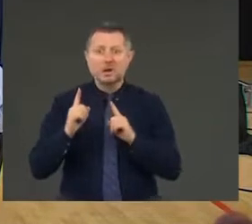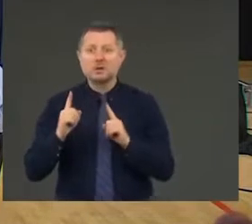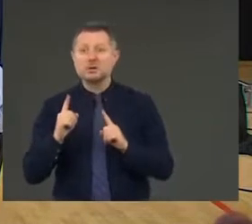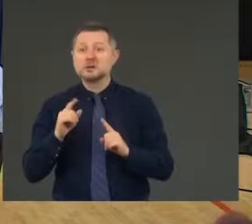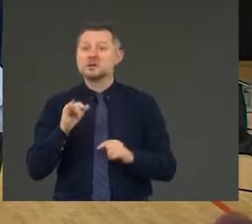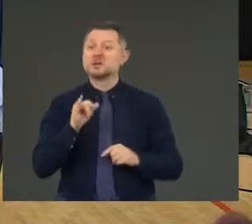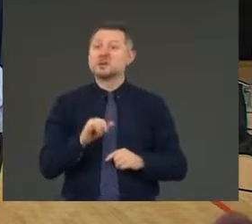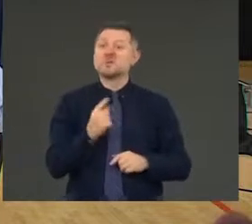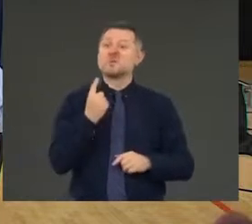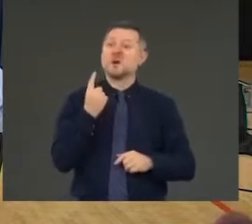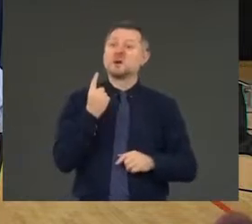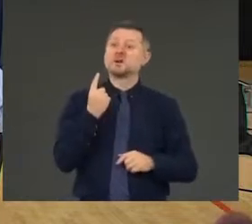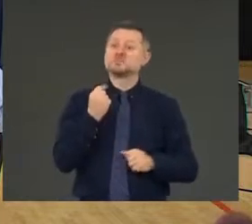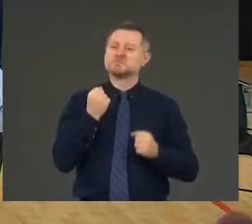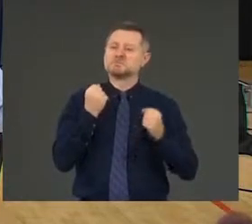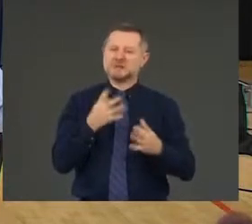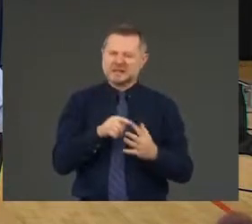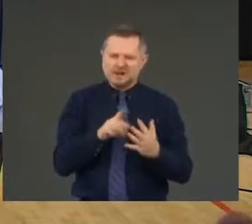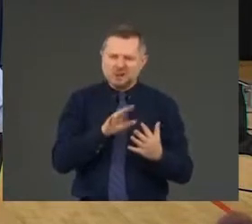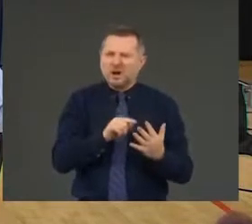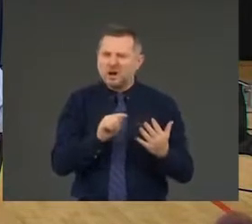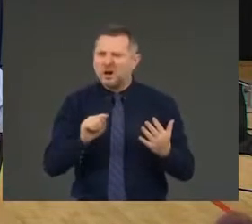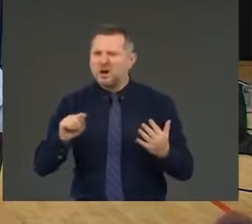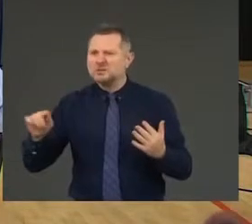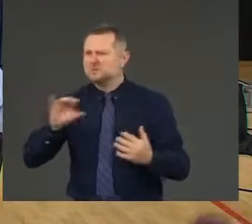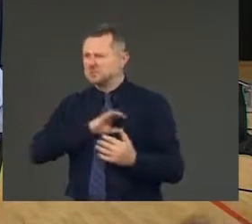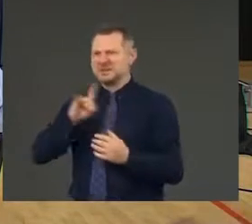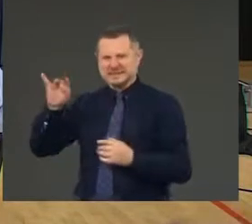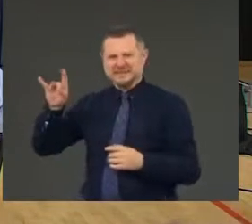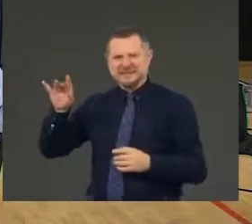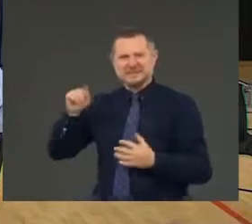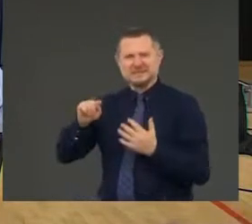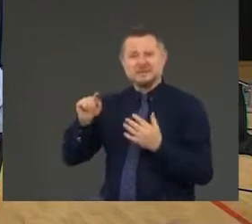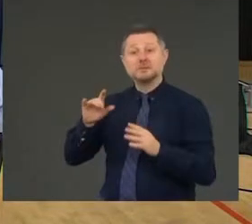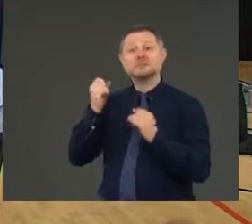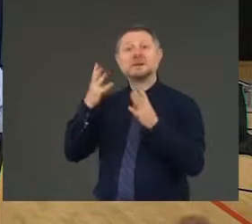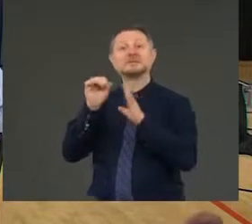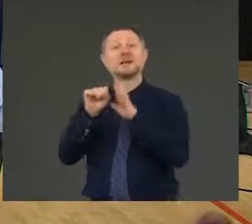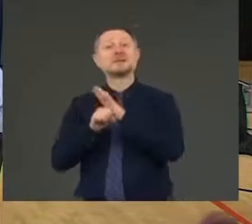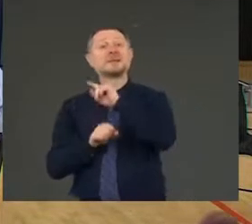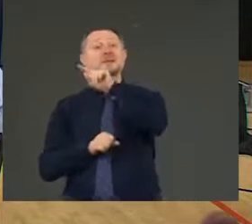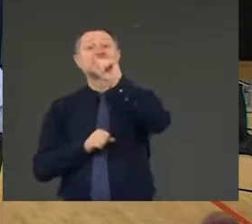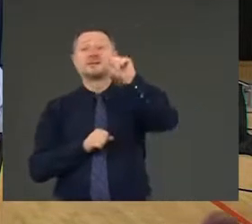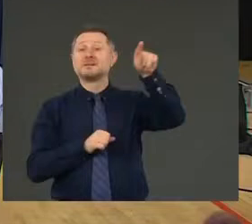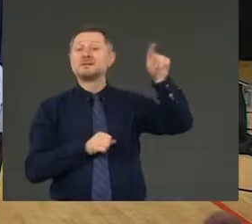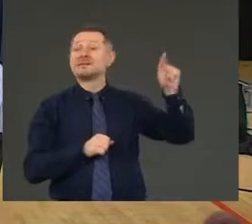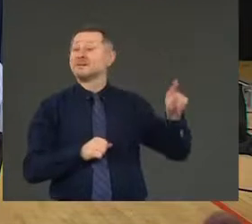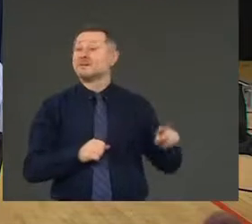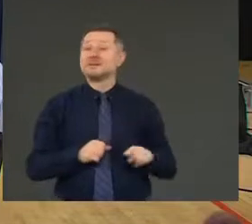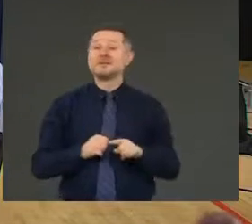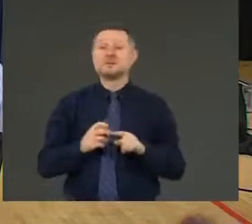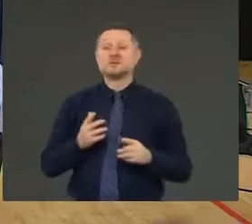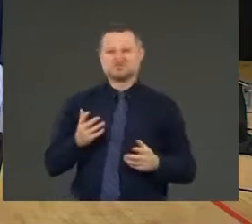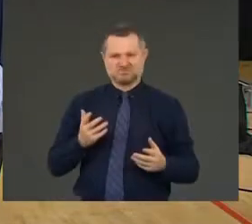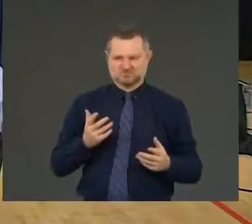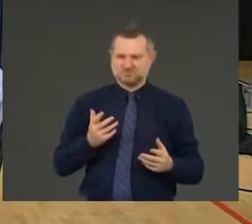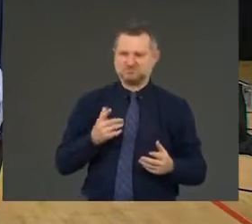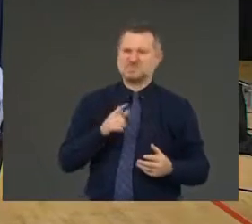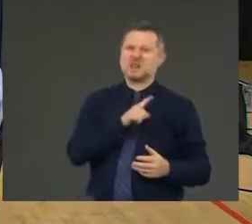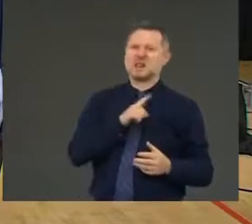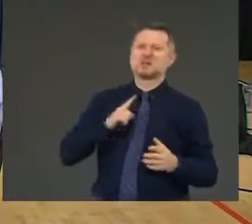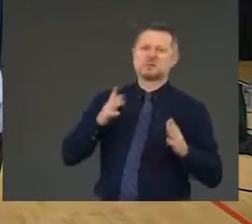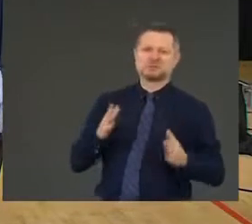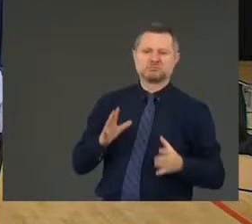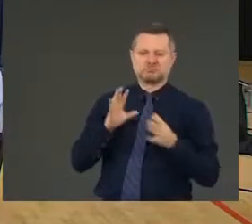this one cop. A lot of state lawmakers are now saying that 50A in state law should be repealed. Do you support that, and would you use